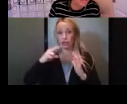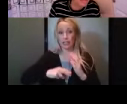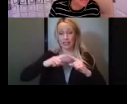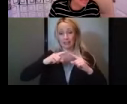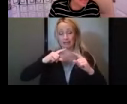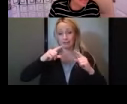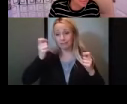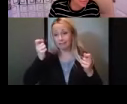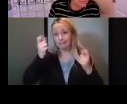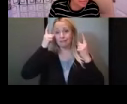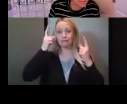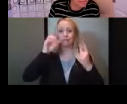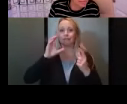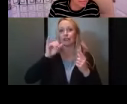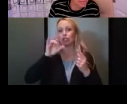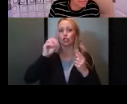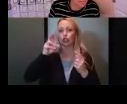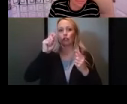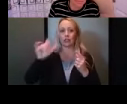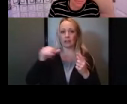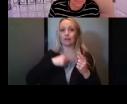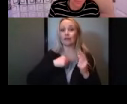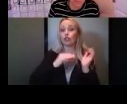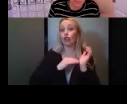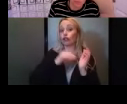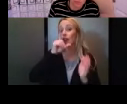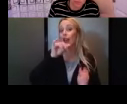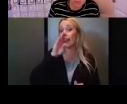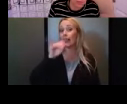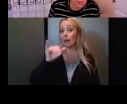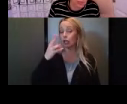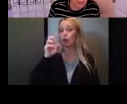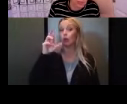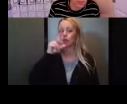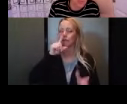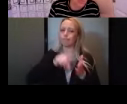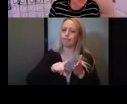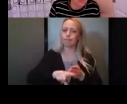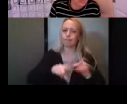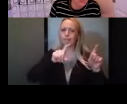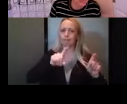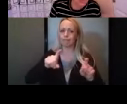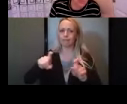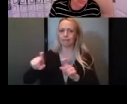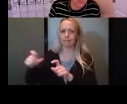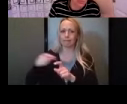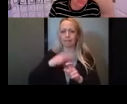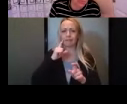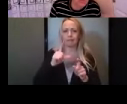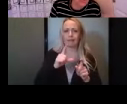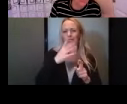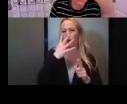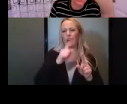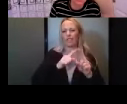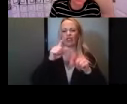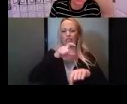This is work done by my former postdoc, Livy Huber. We collected diffusion MRI data at 4 time points over the course of the intervention,